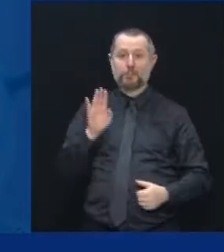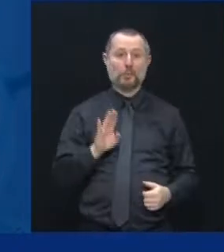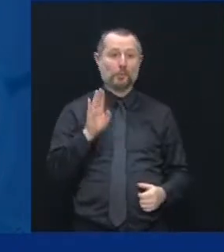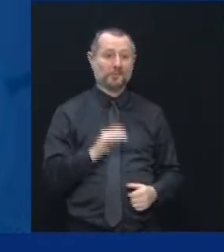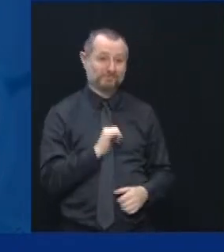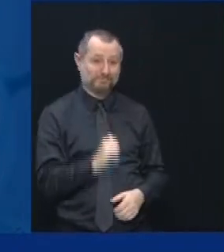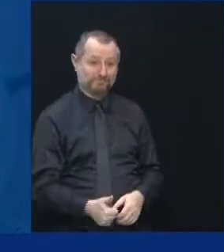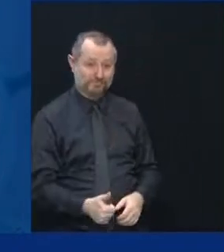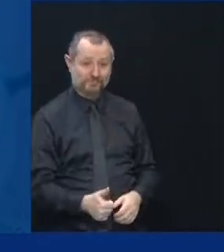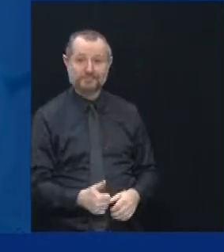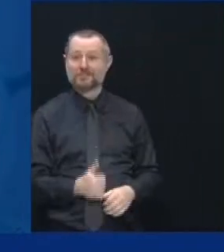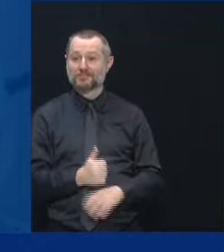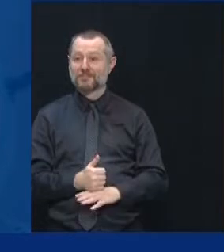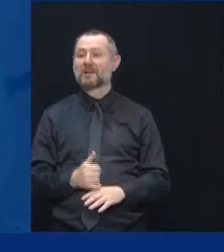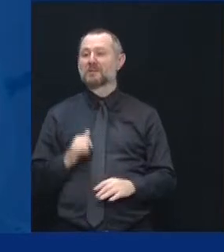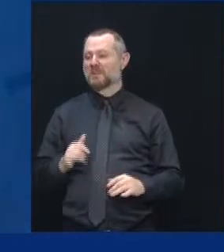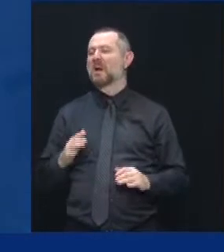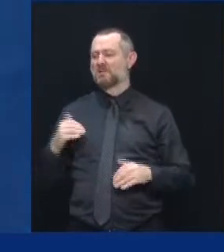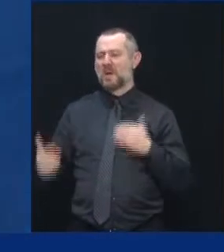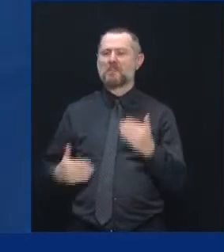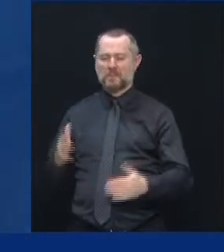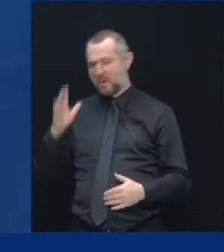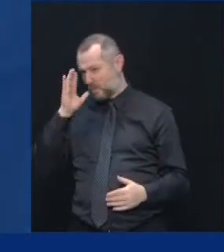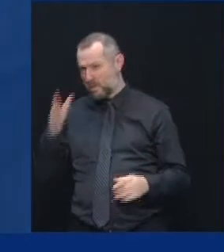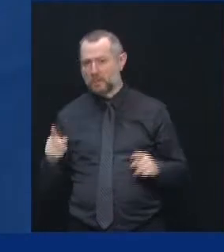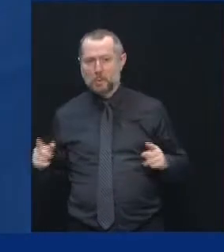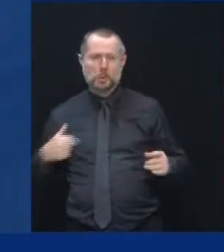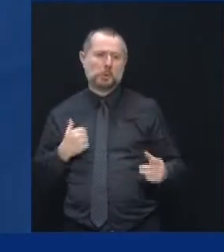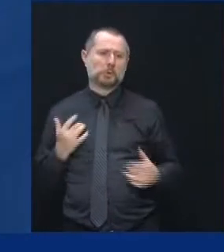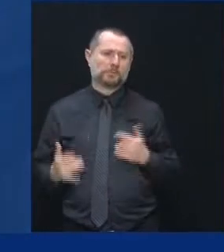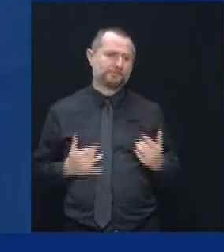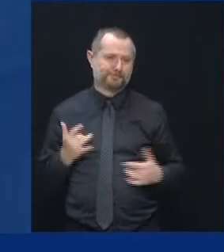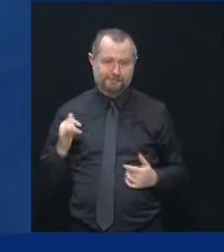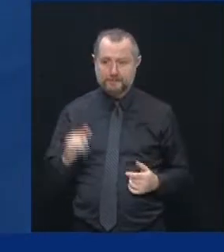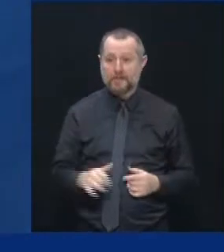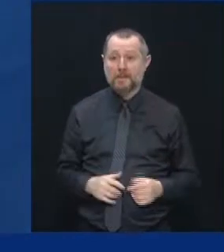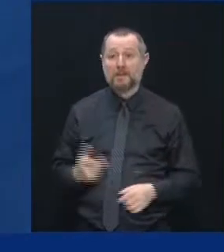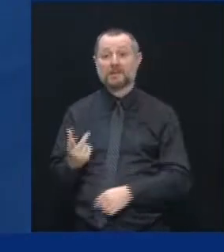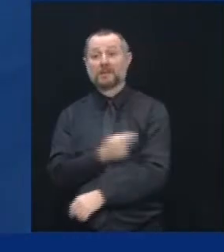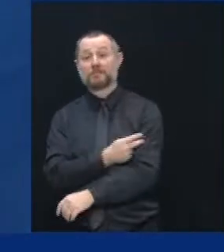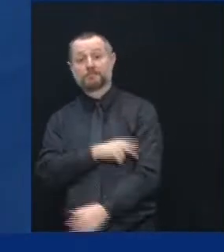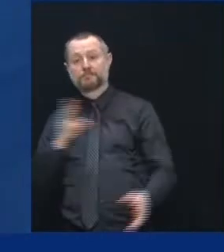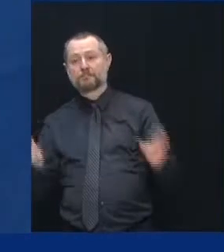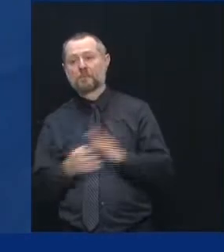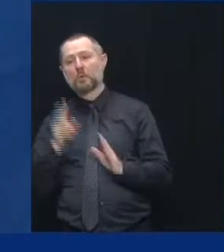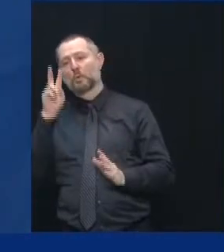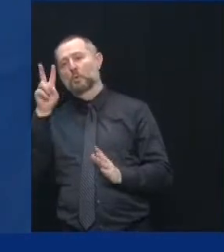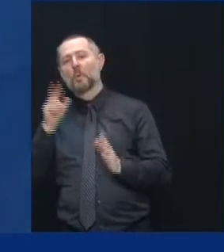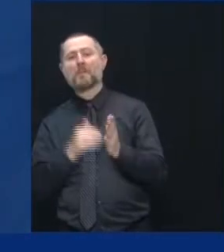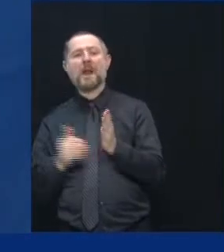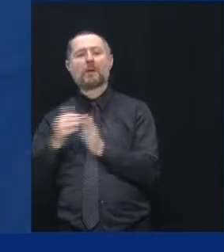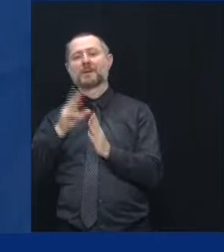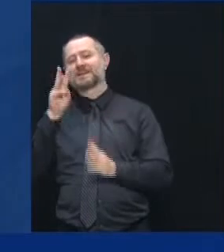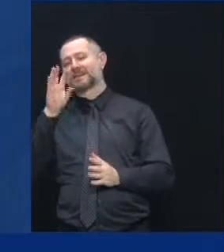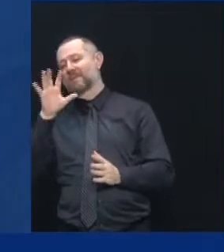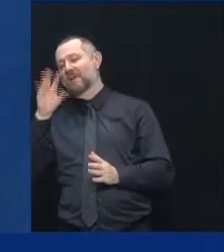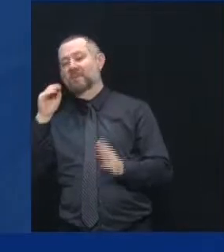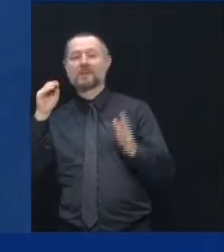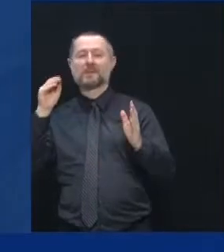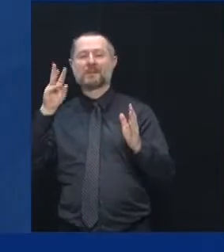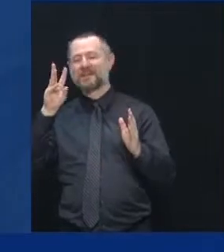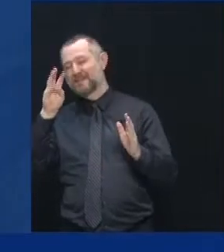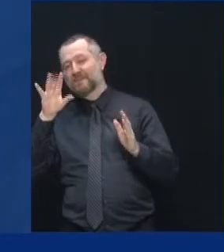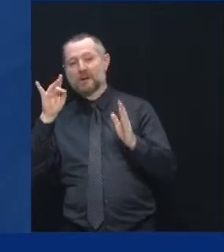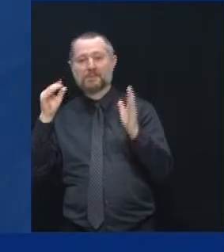be making real progress. So I'm very excited about that. Vaccines overall, 2.6 million, 1.9